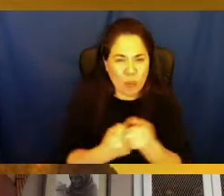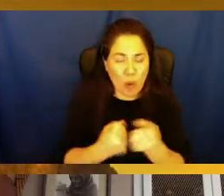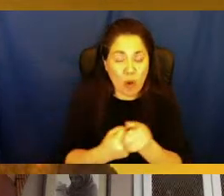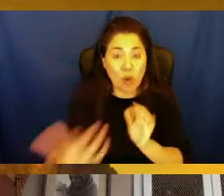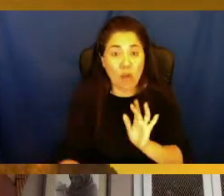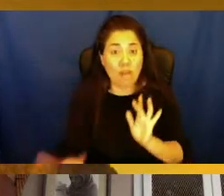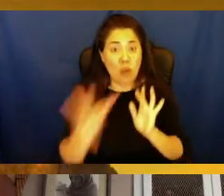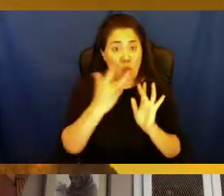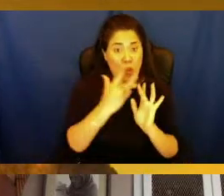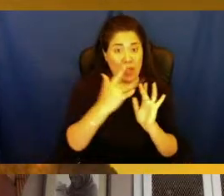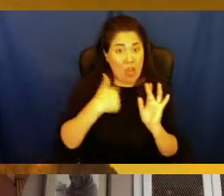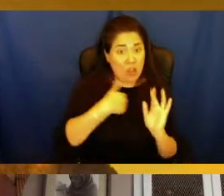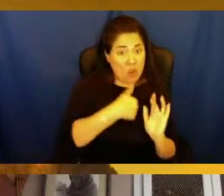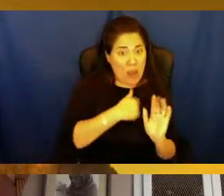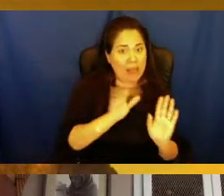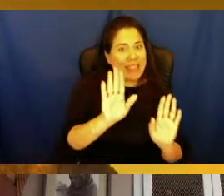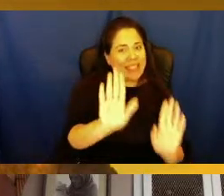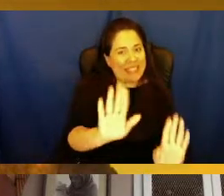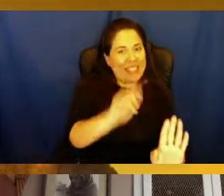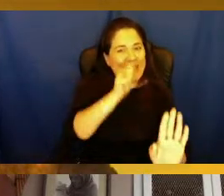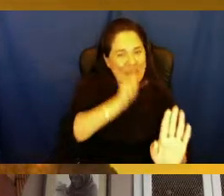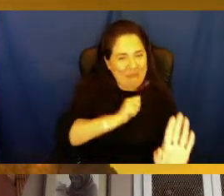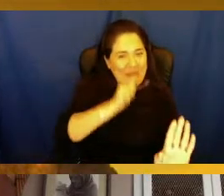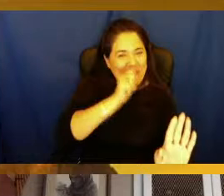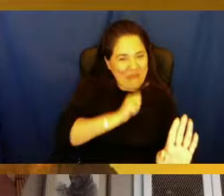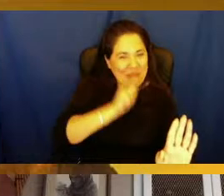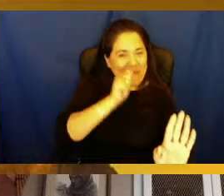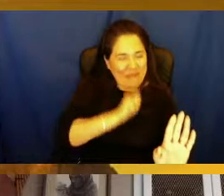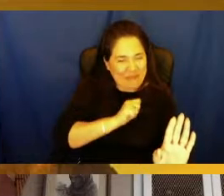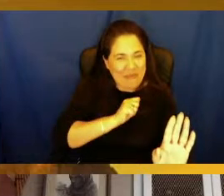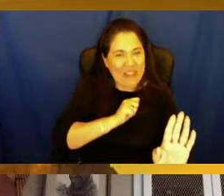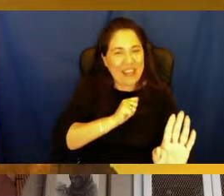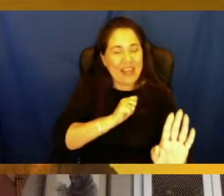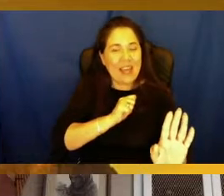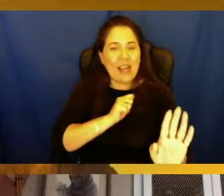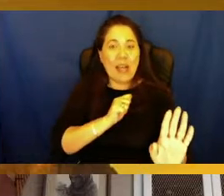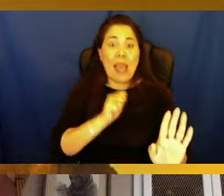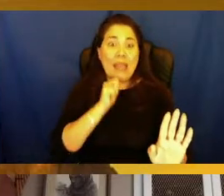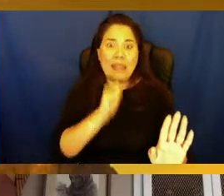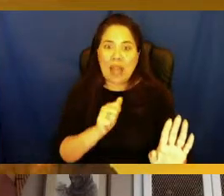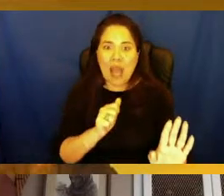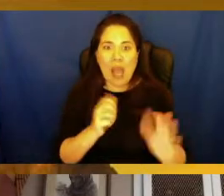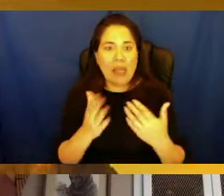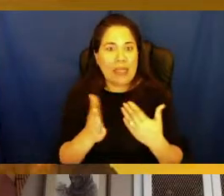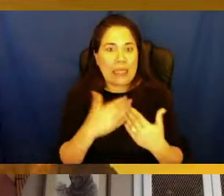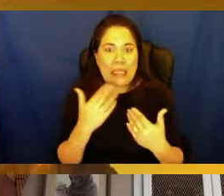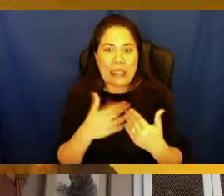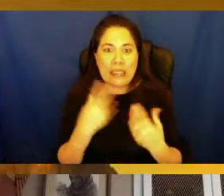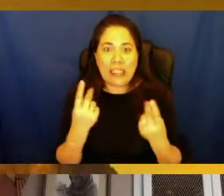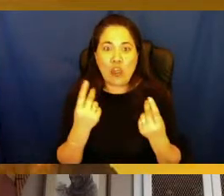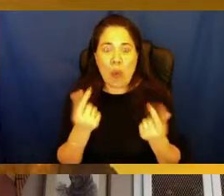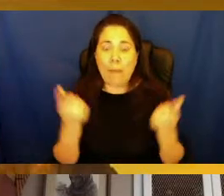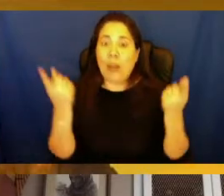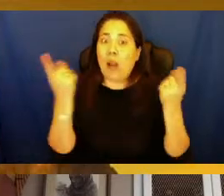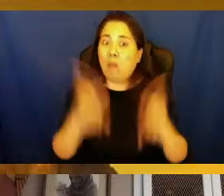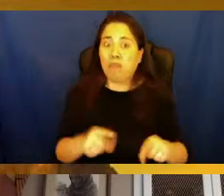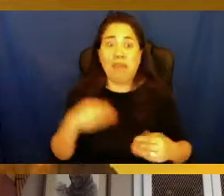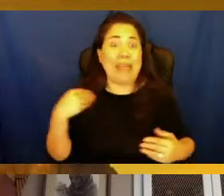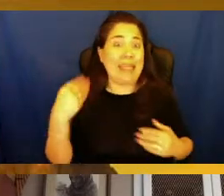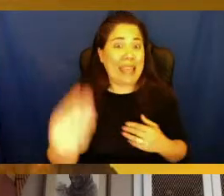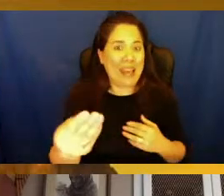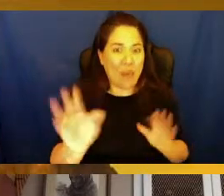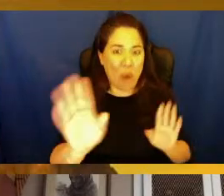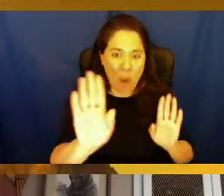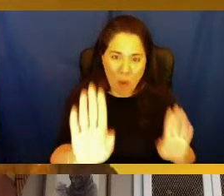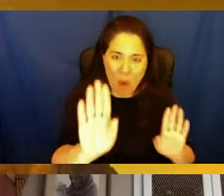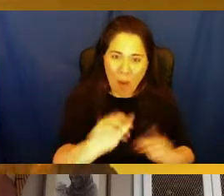us, the one thing I want to say is bear with us, be patient. It doesn't happen fast.